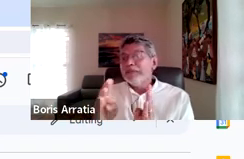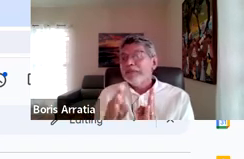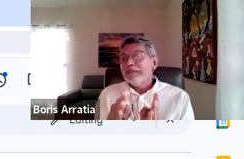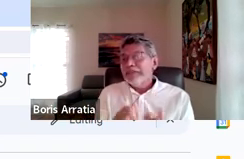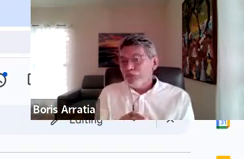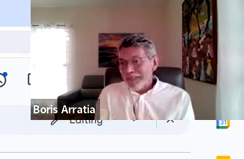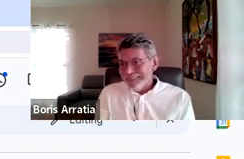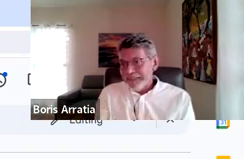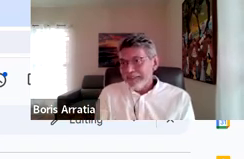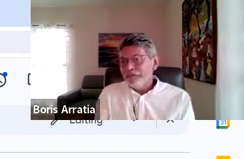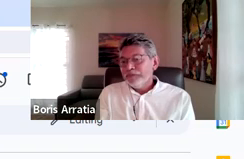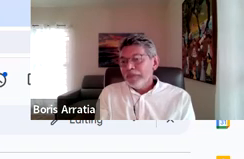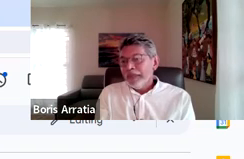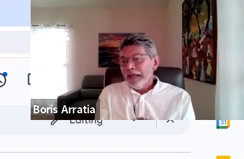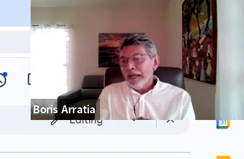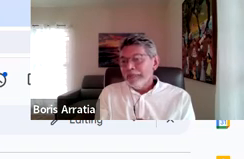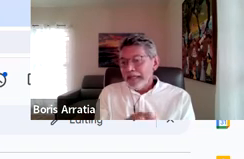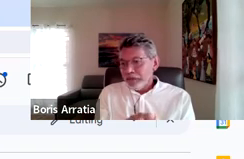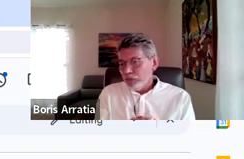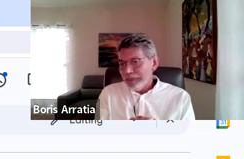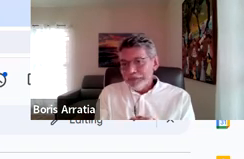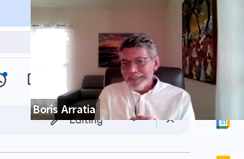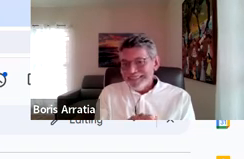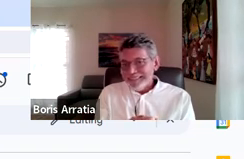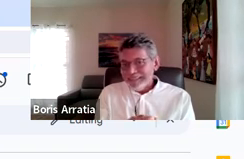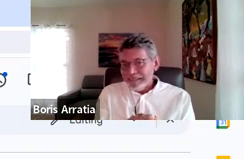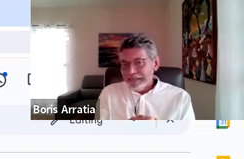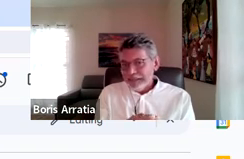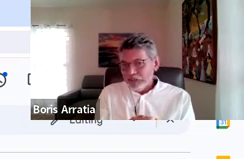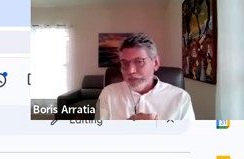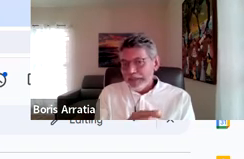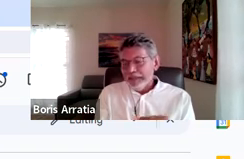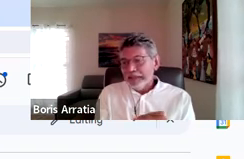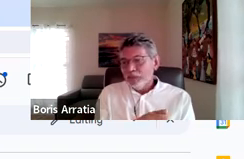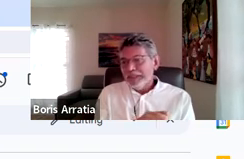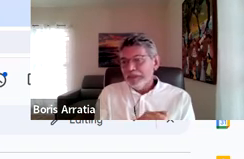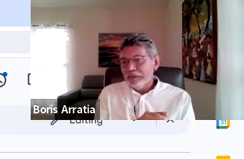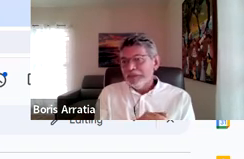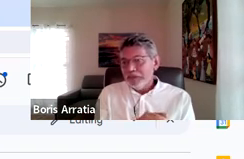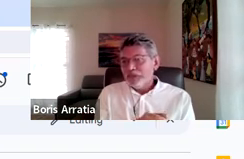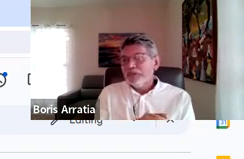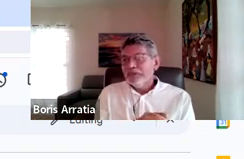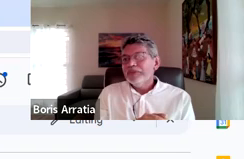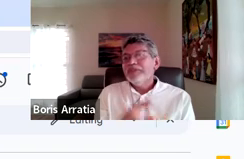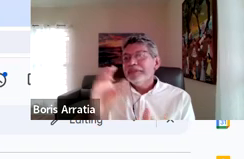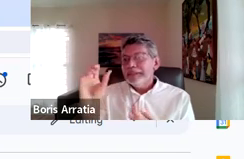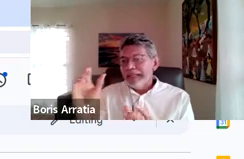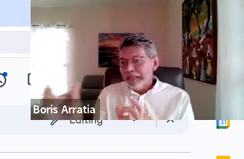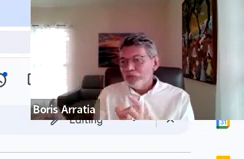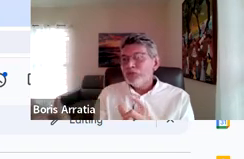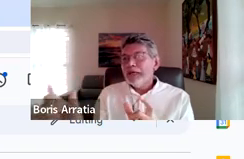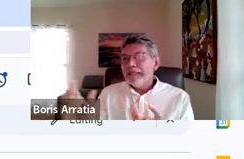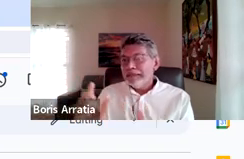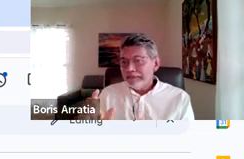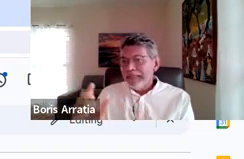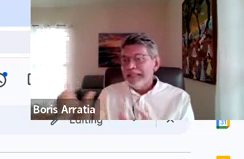help address this. But I do agree, this is something I think will be helpful because they're kind